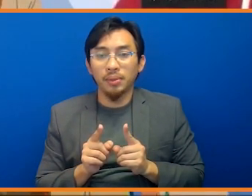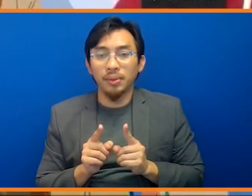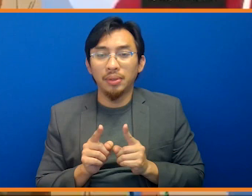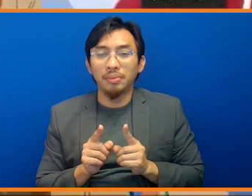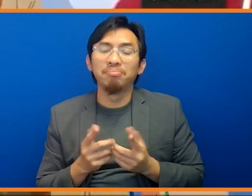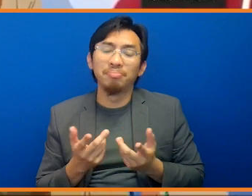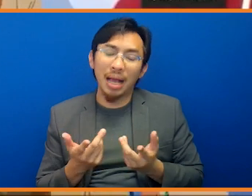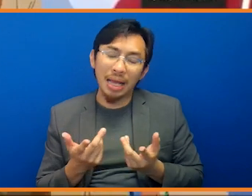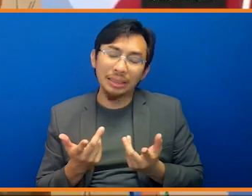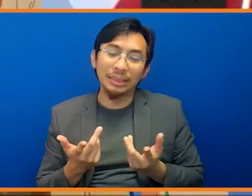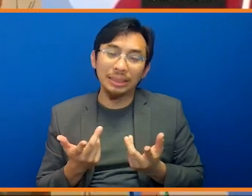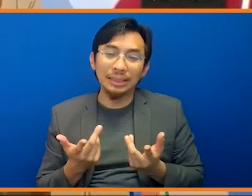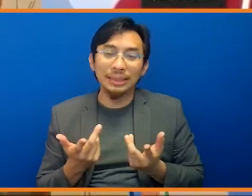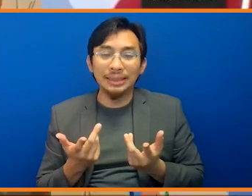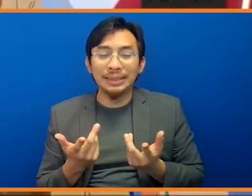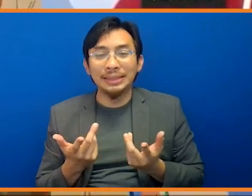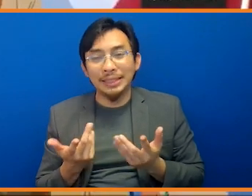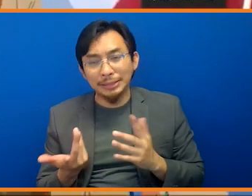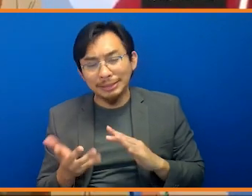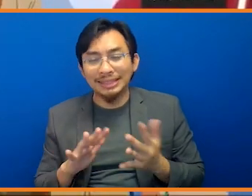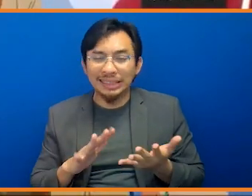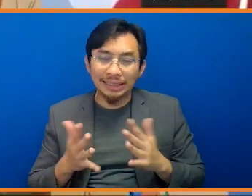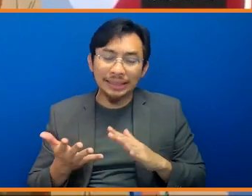Maybe it's still more or less.